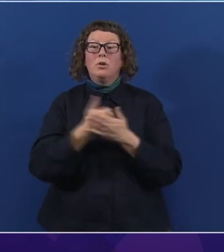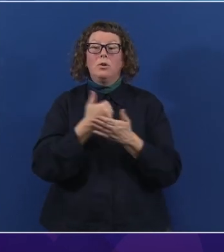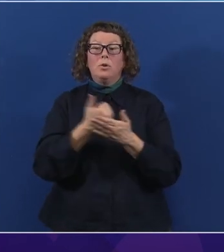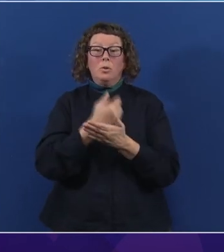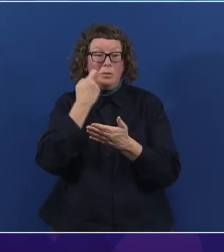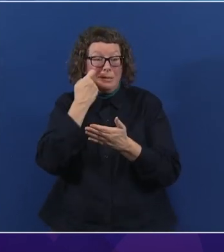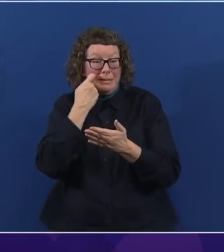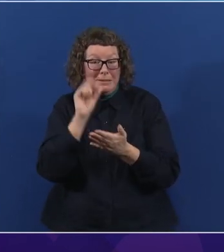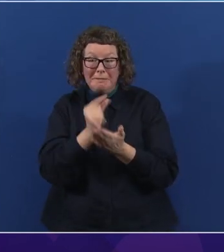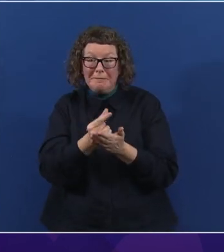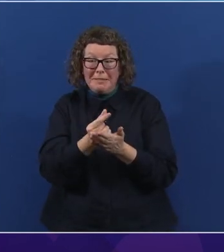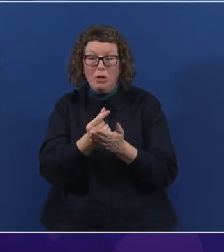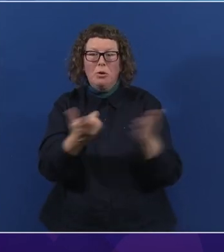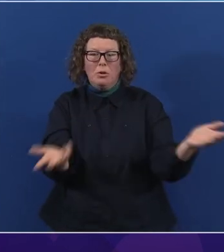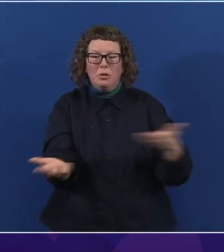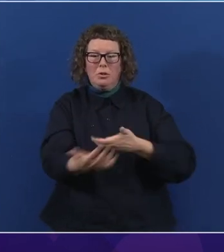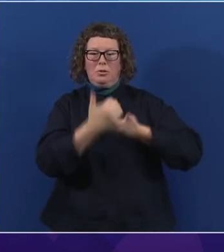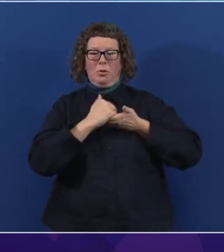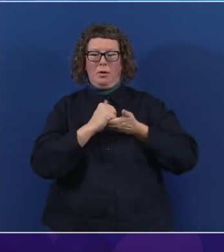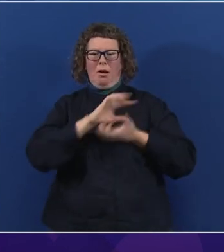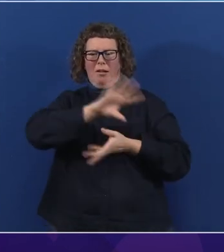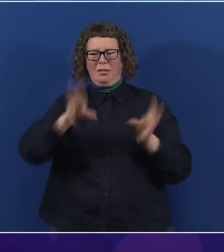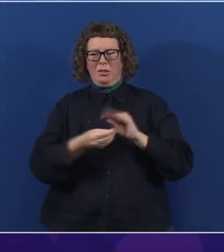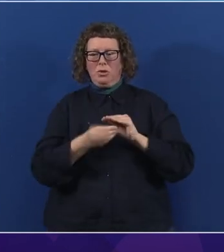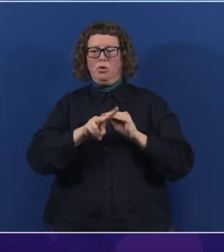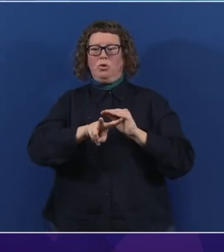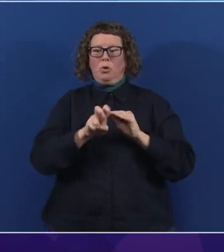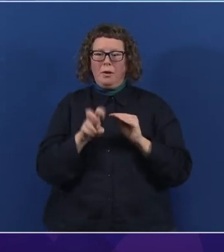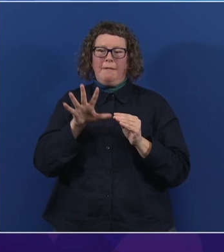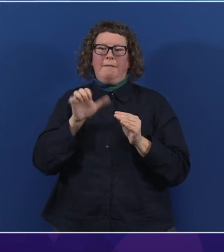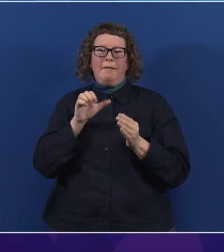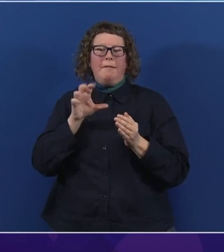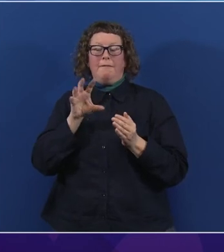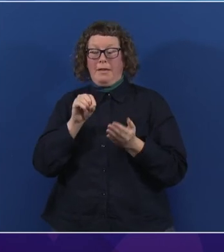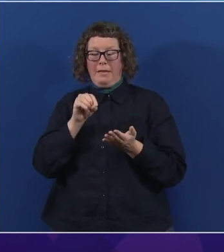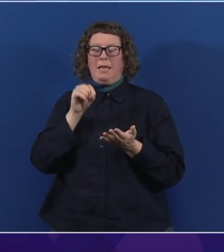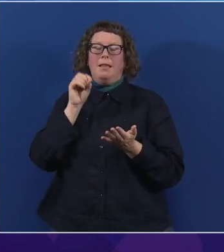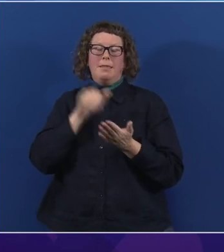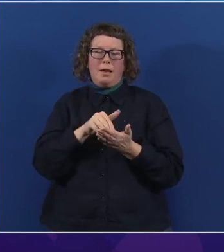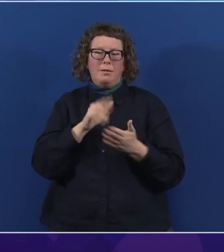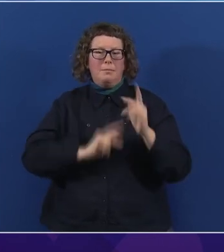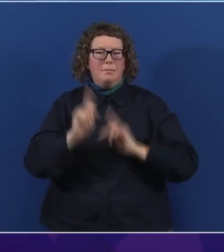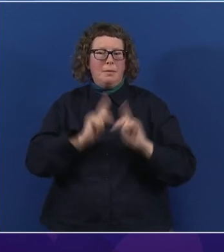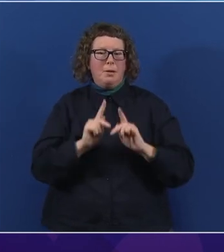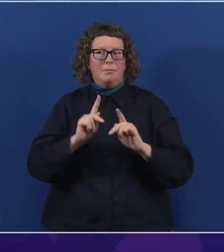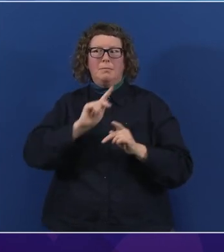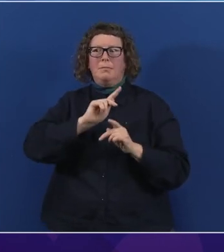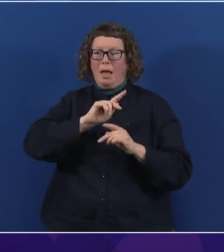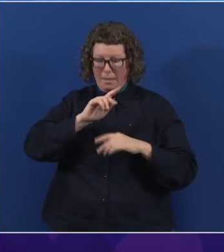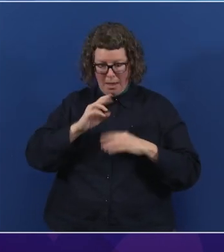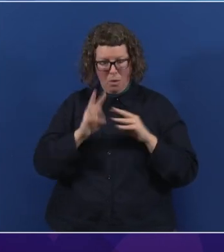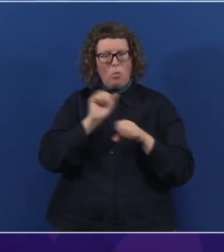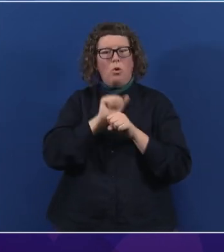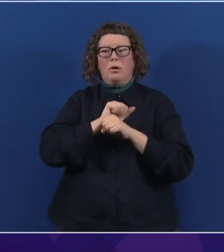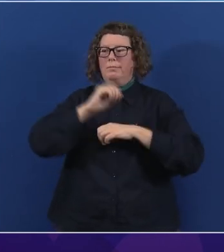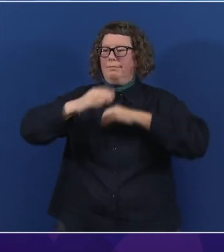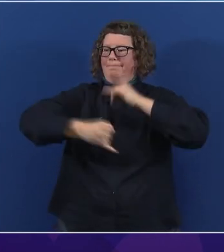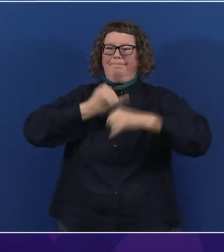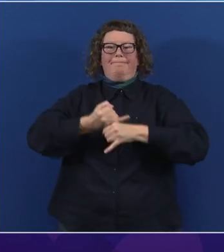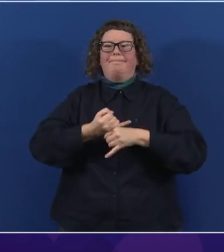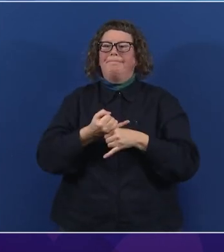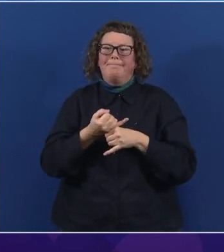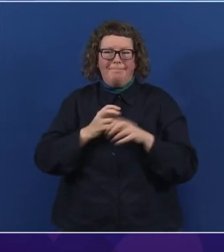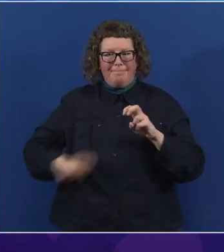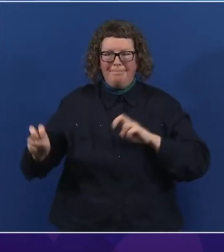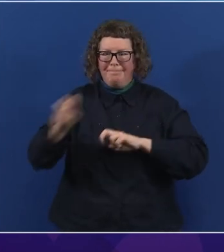alumni, you are joining a legacy of more than 250,000 alumni and a network that is across the globe. You will receive the